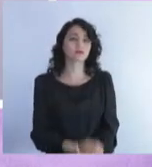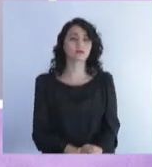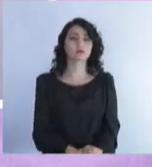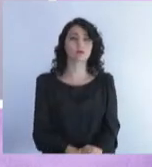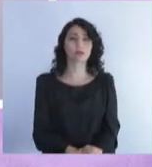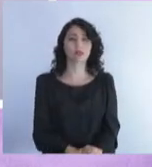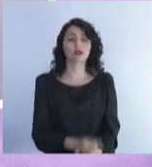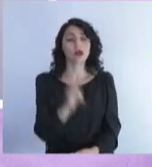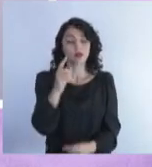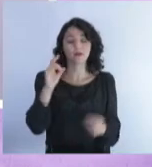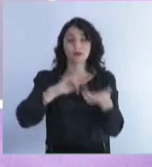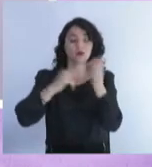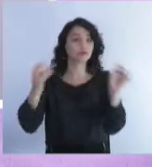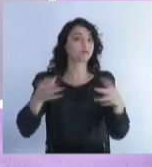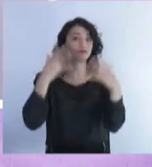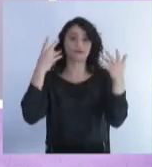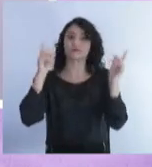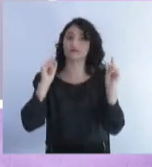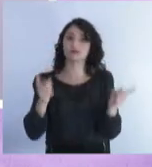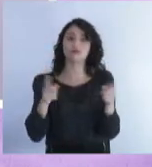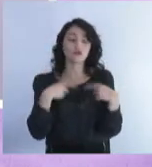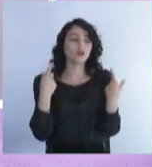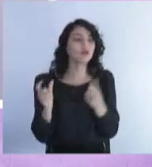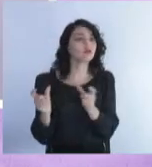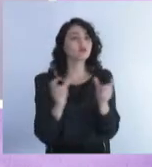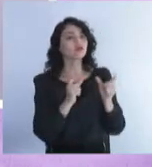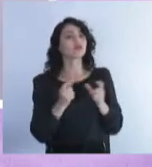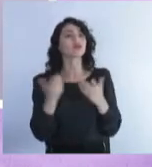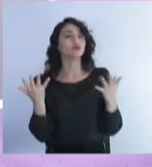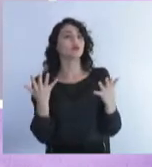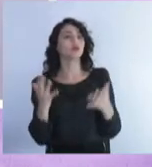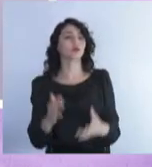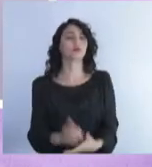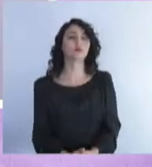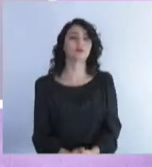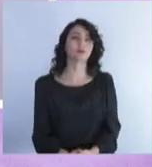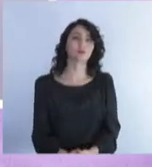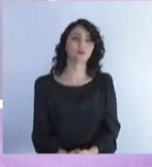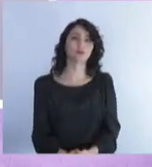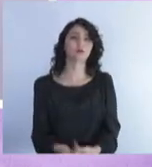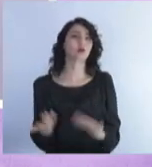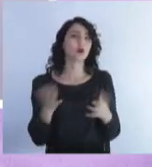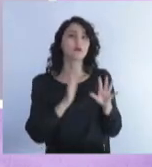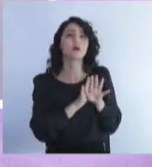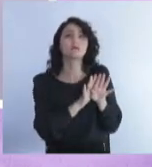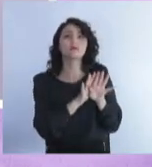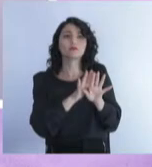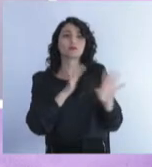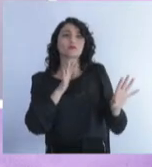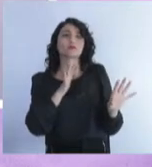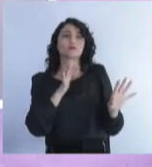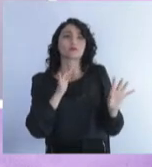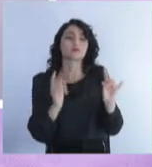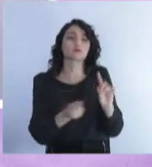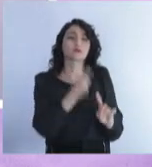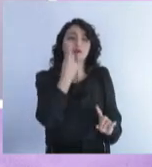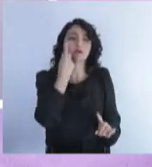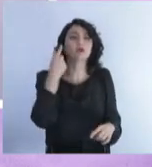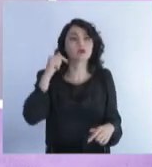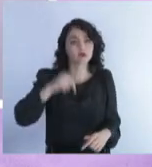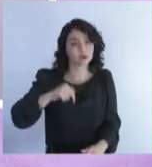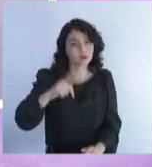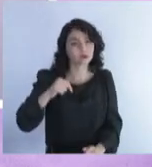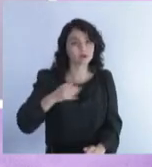seems inevitable. And I think that the main point of my message